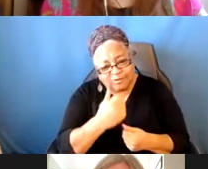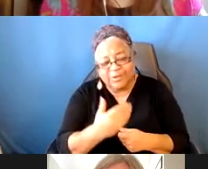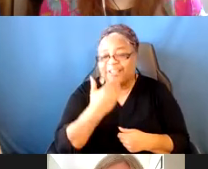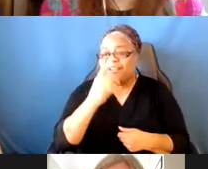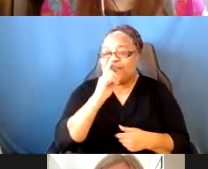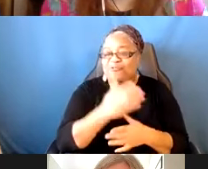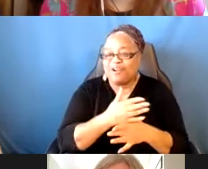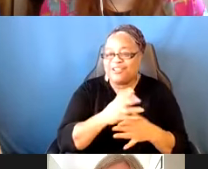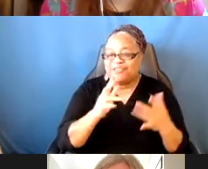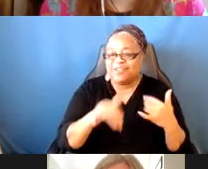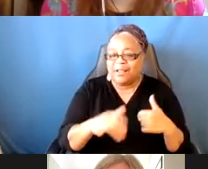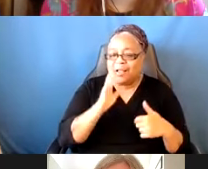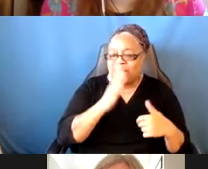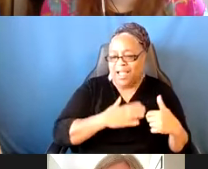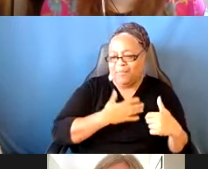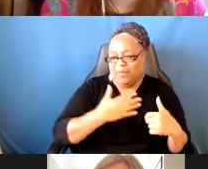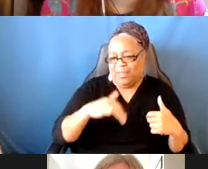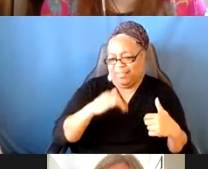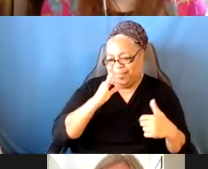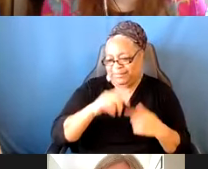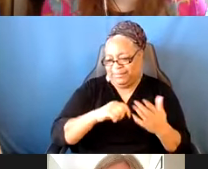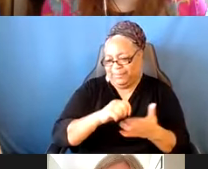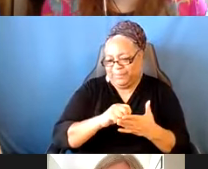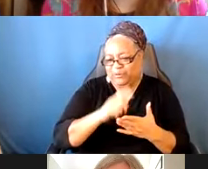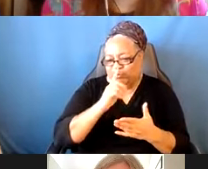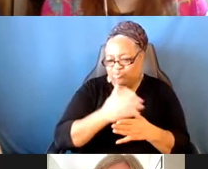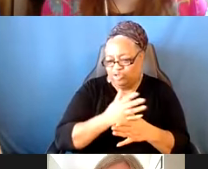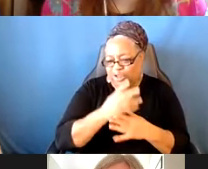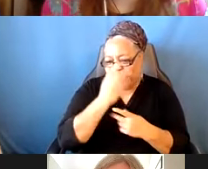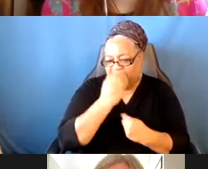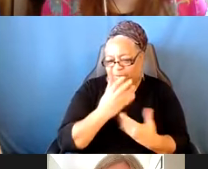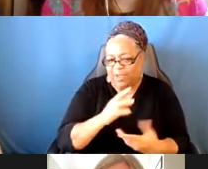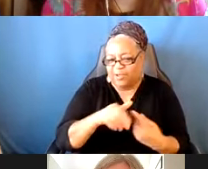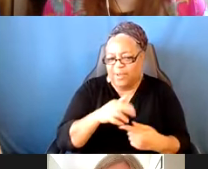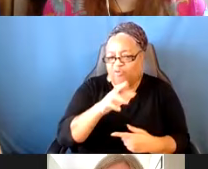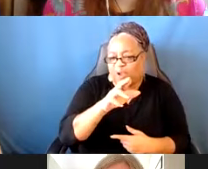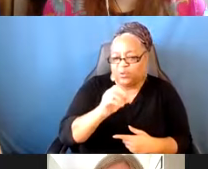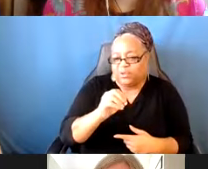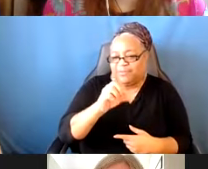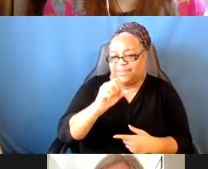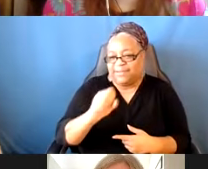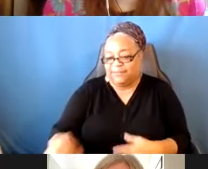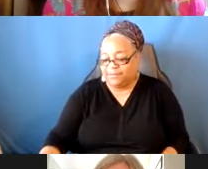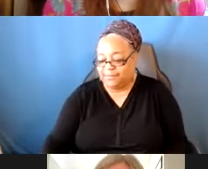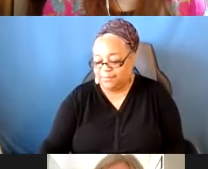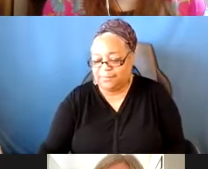time to just share some information about routes of safety.